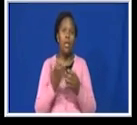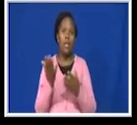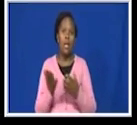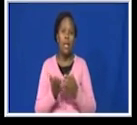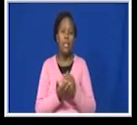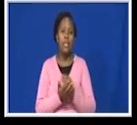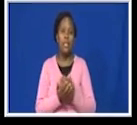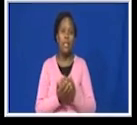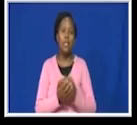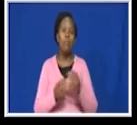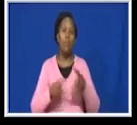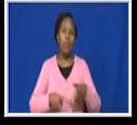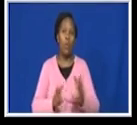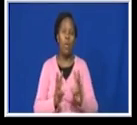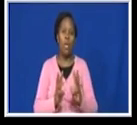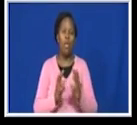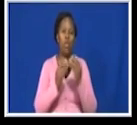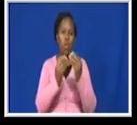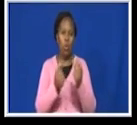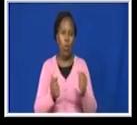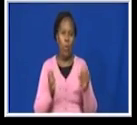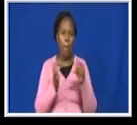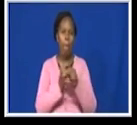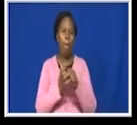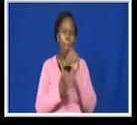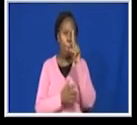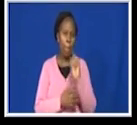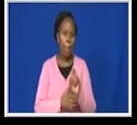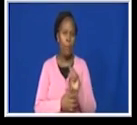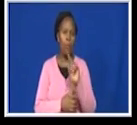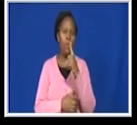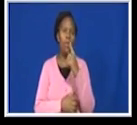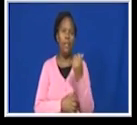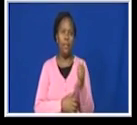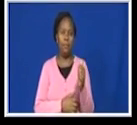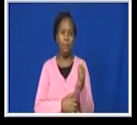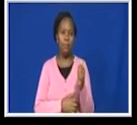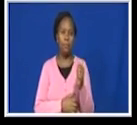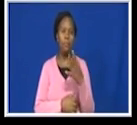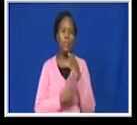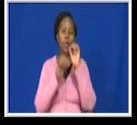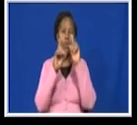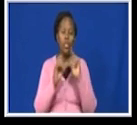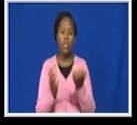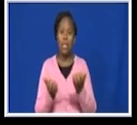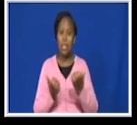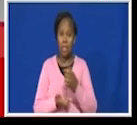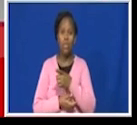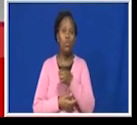some of the strategies to solve that question 1A. This question